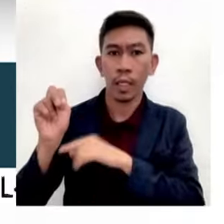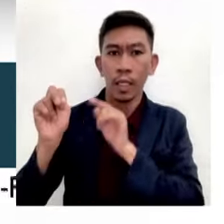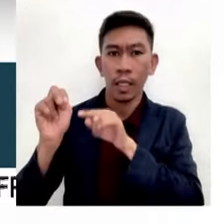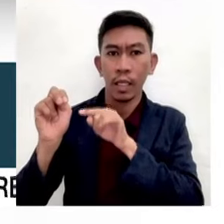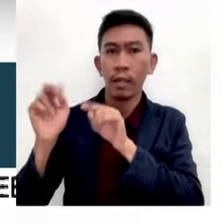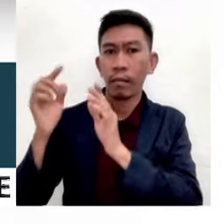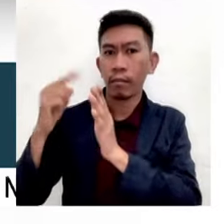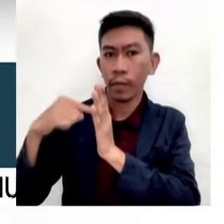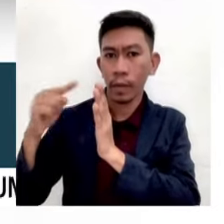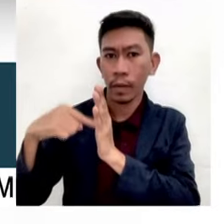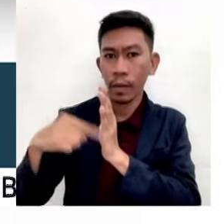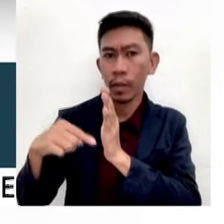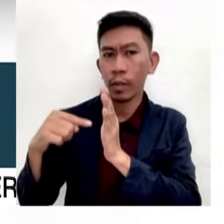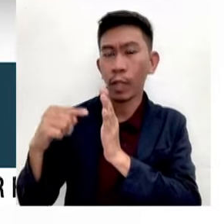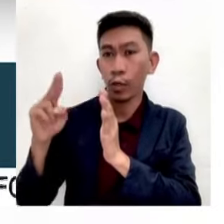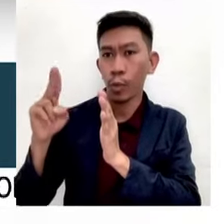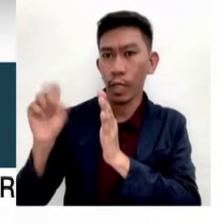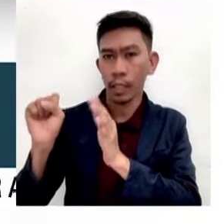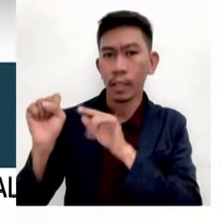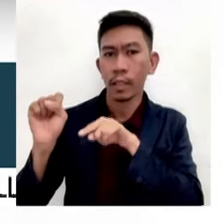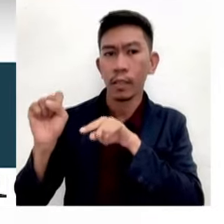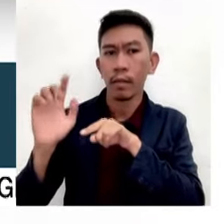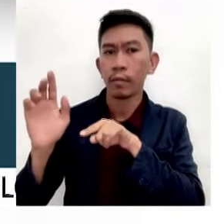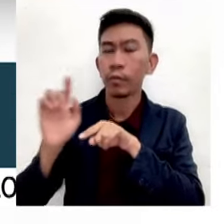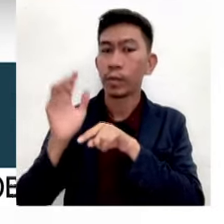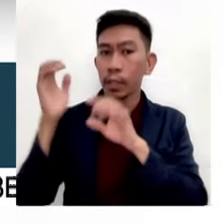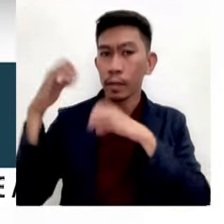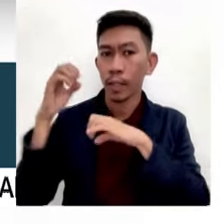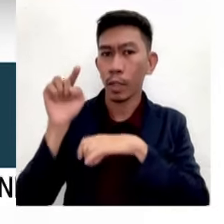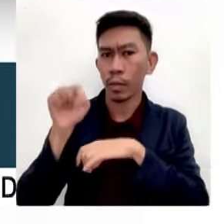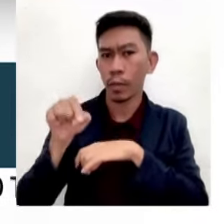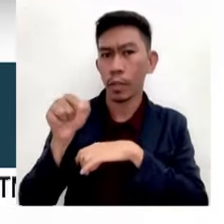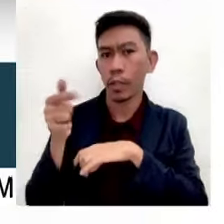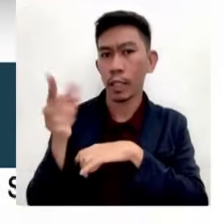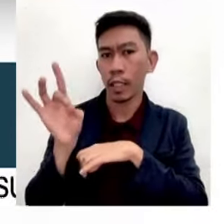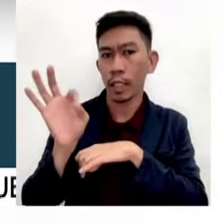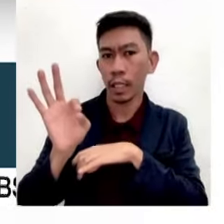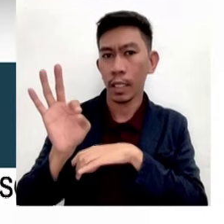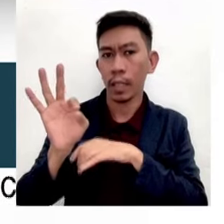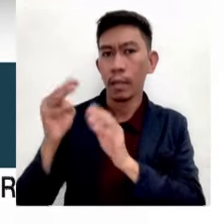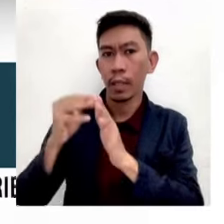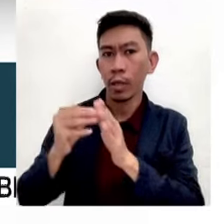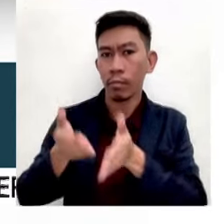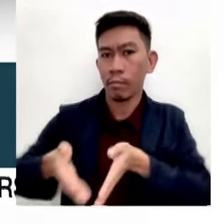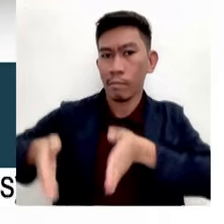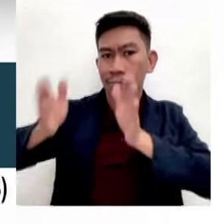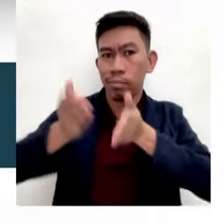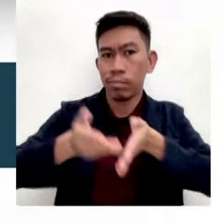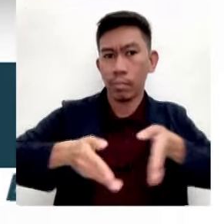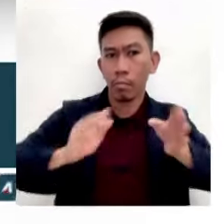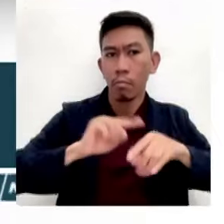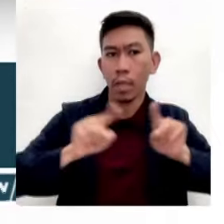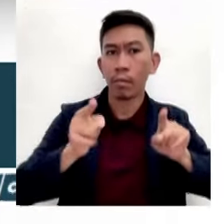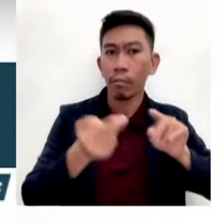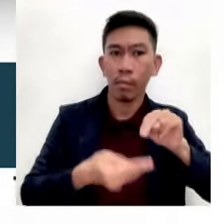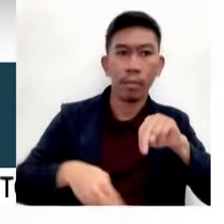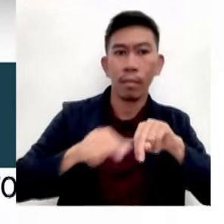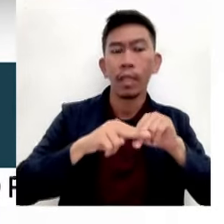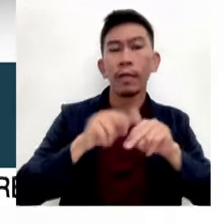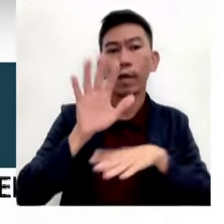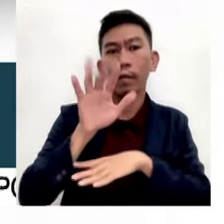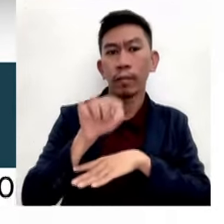nila mga around 1.89 million, pero tumaas to ng 5.5 million. So ibig sabihin, dumami